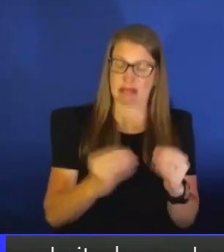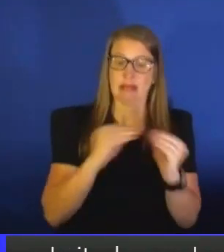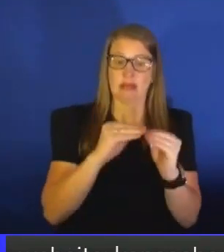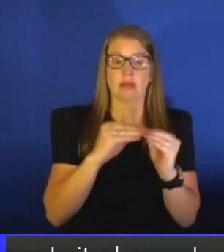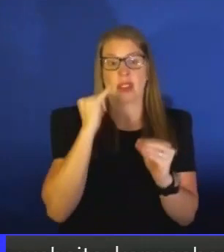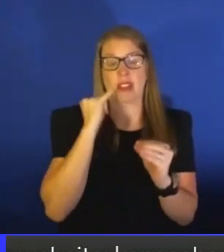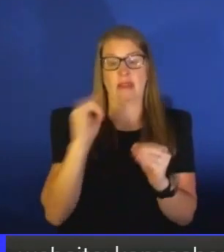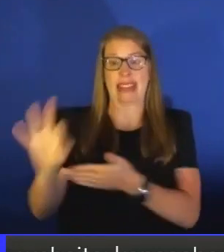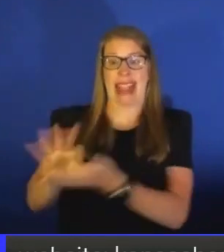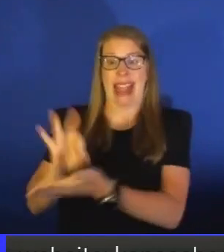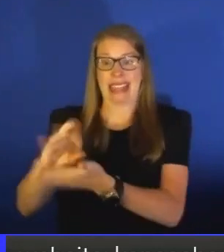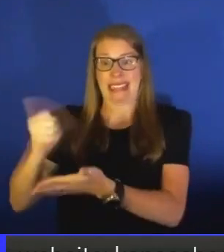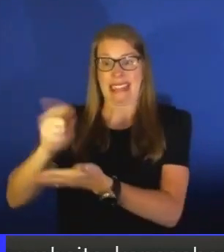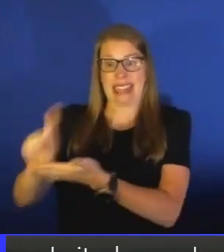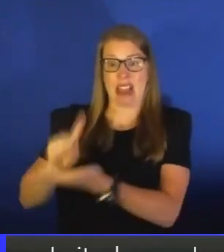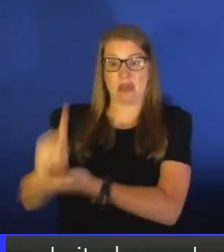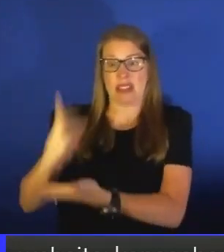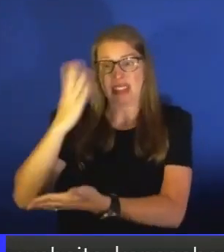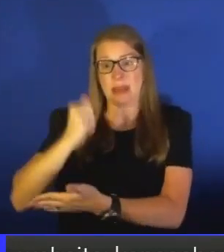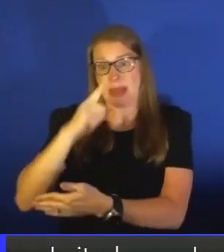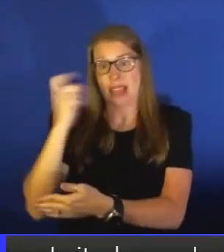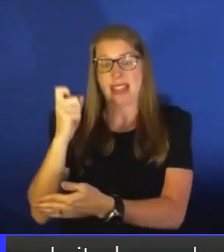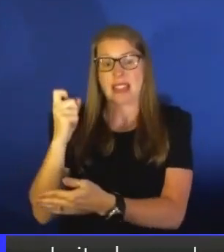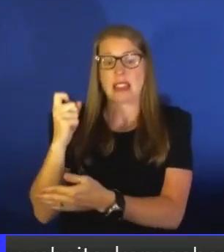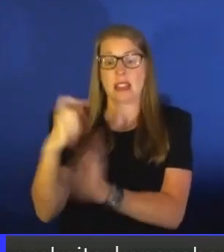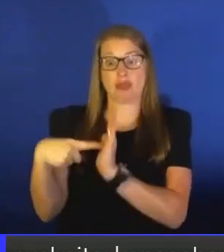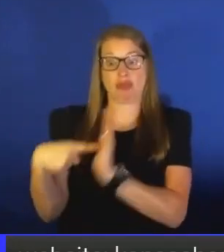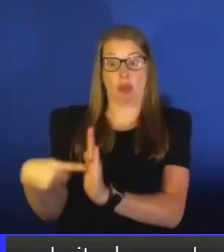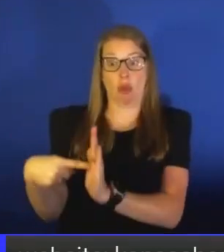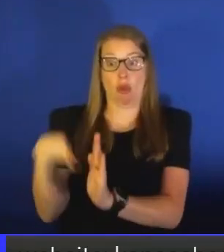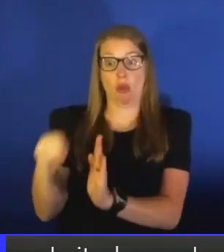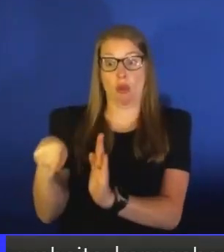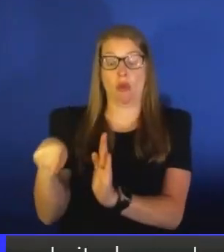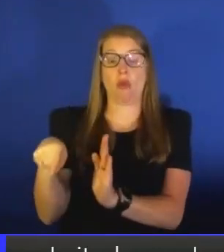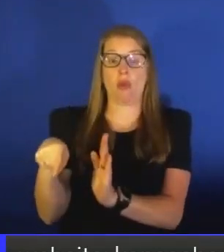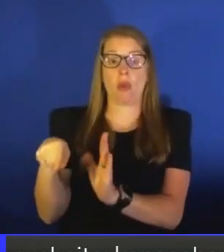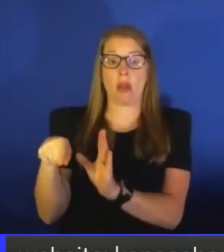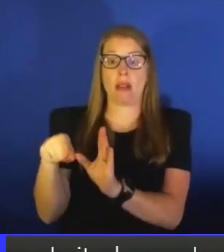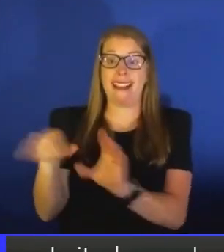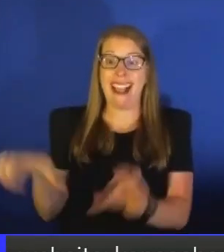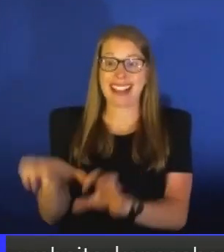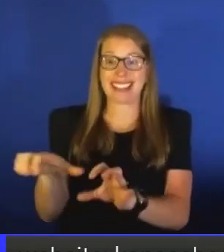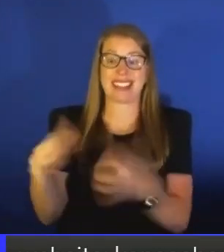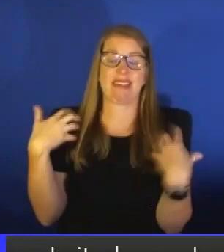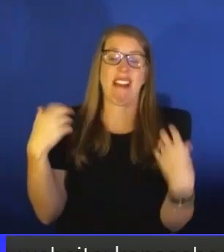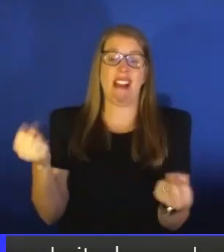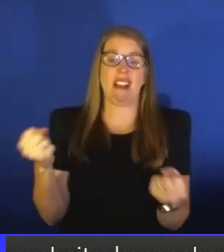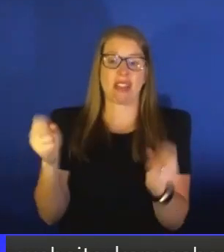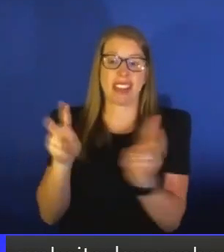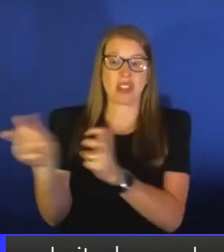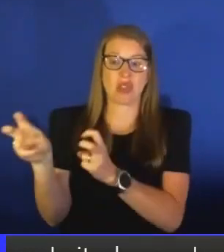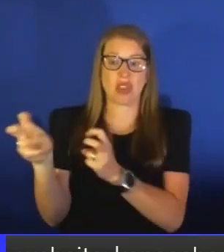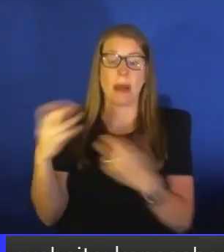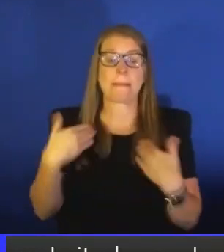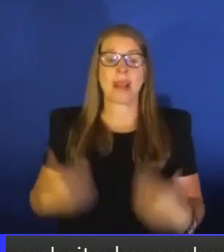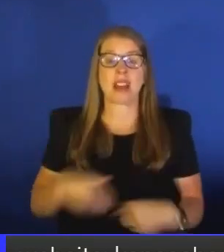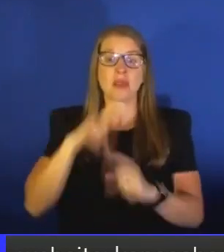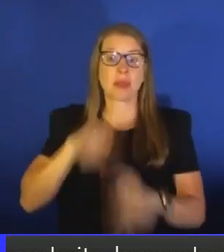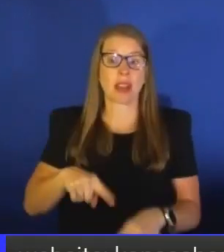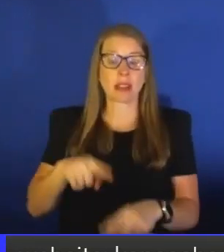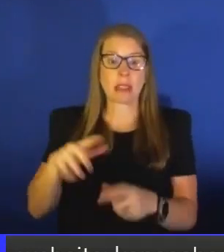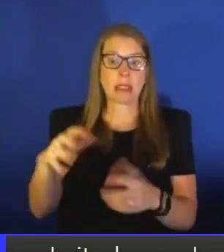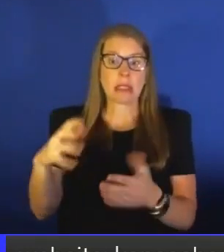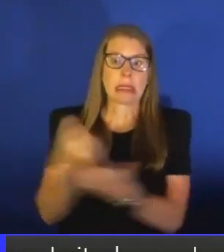some are 10 hours sleep, it's because that's reflecting either some active health issue, poor sleep. So what the body's response may be is you sleep